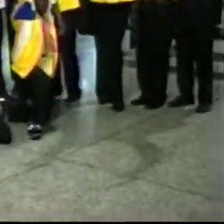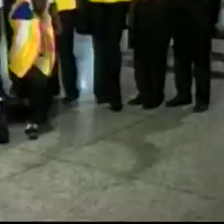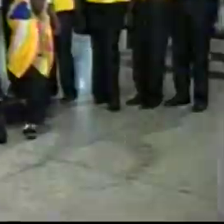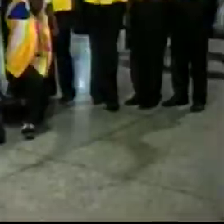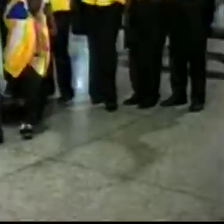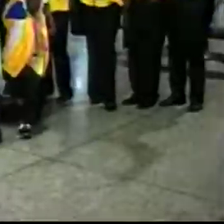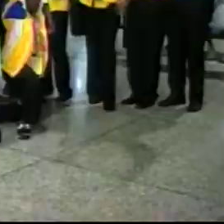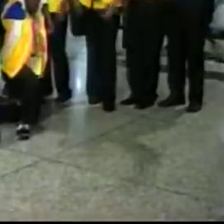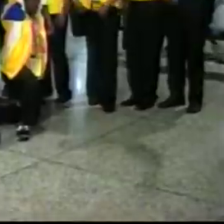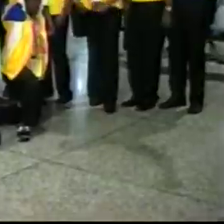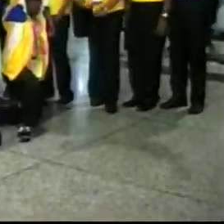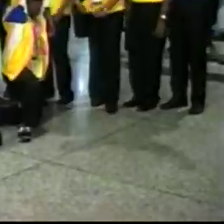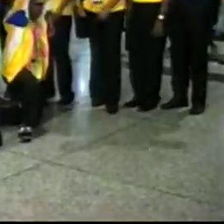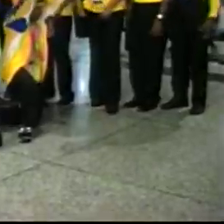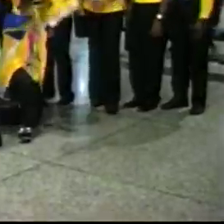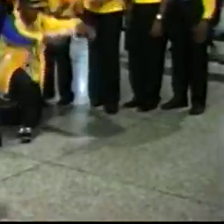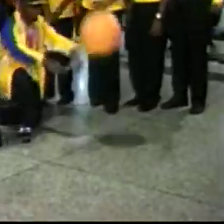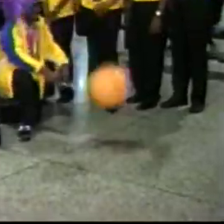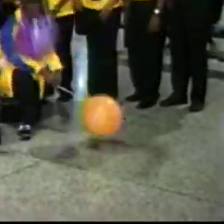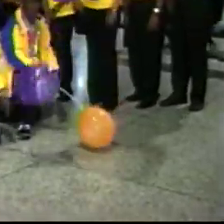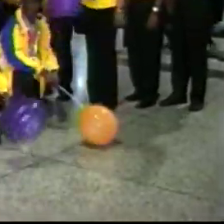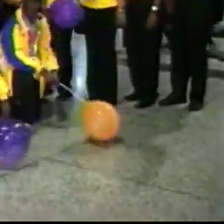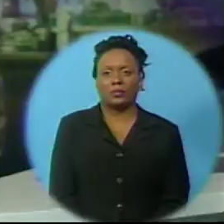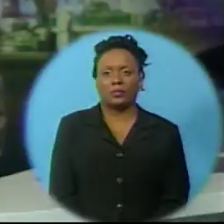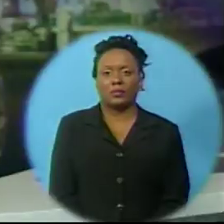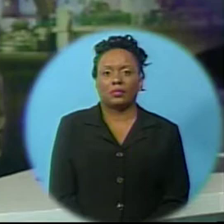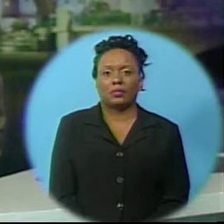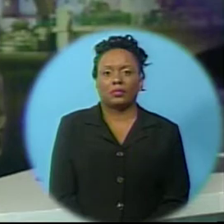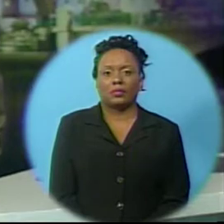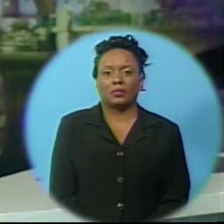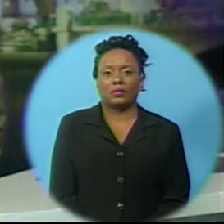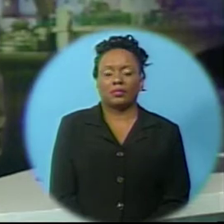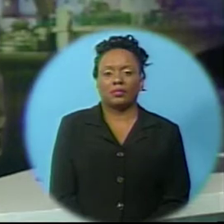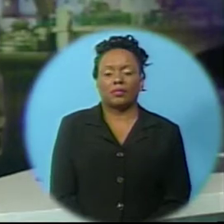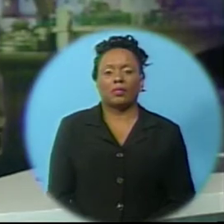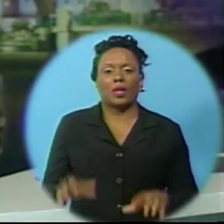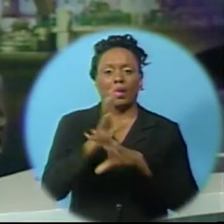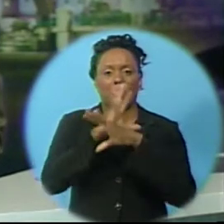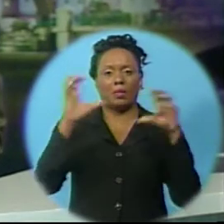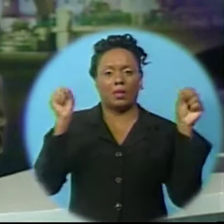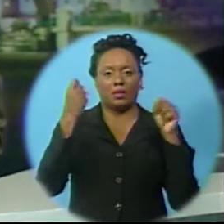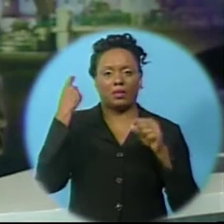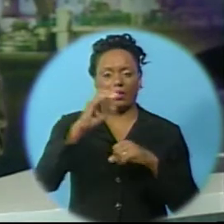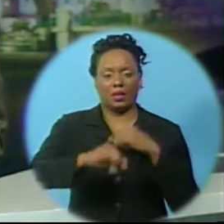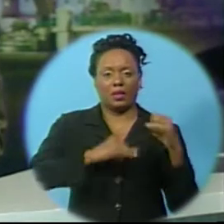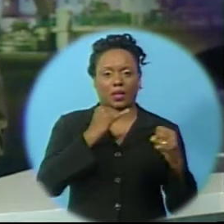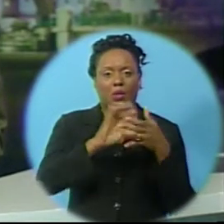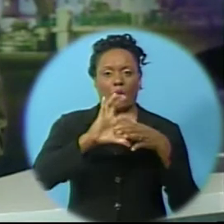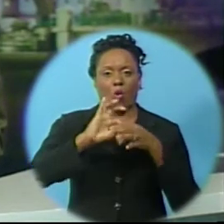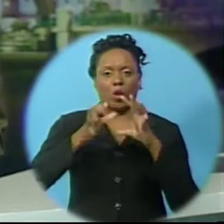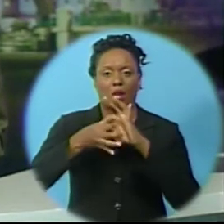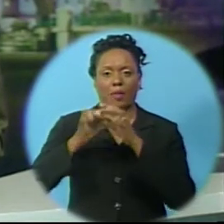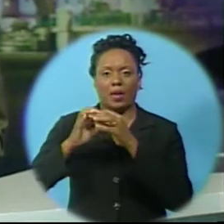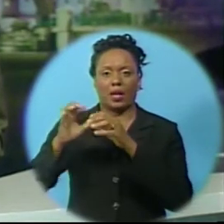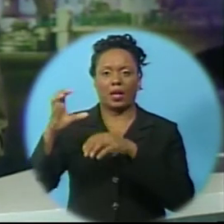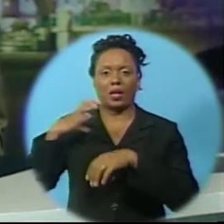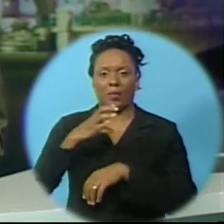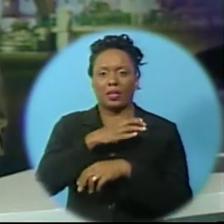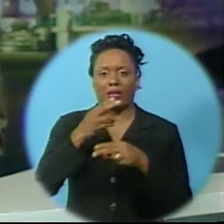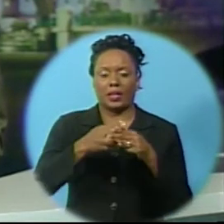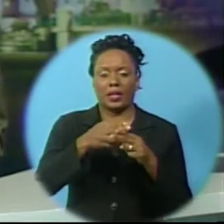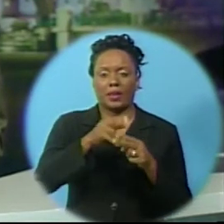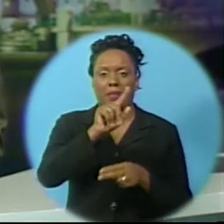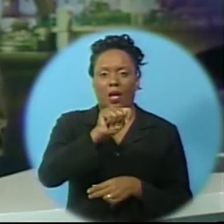proud. Marsha Boyce, CBC Sports. Thomas Bach, the president of the International Olympic